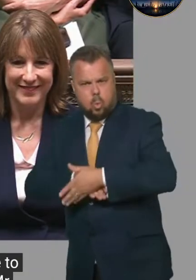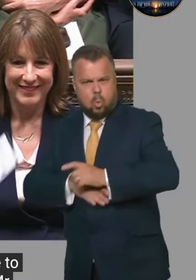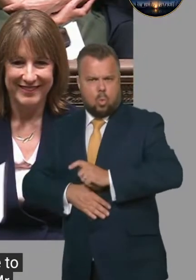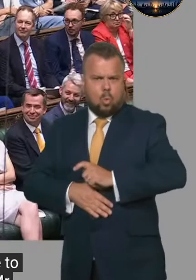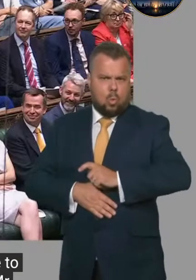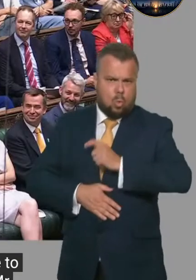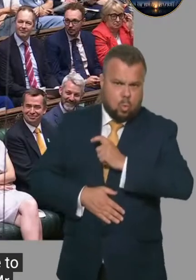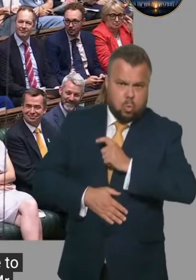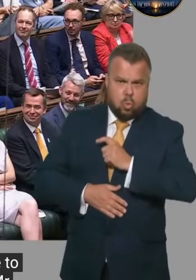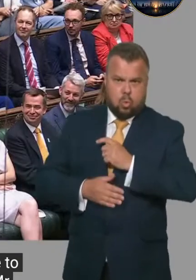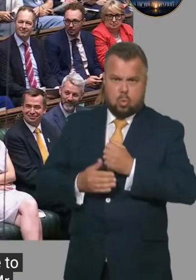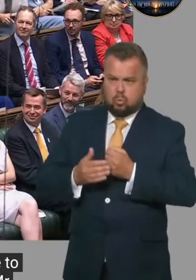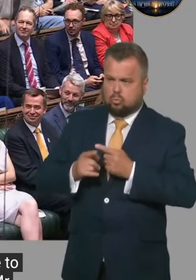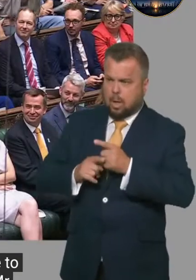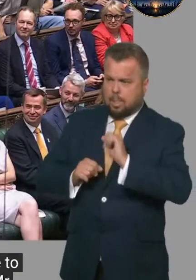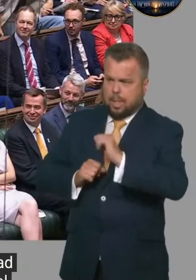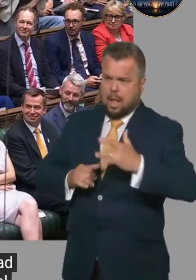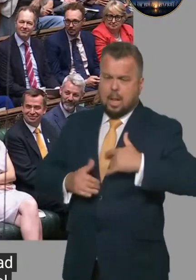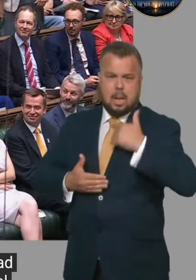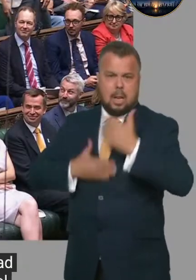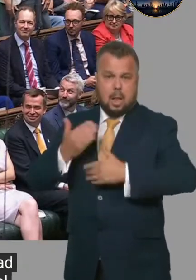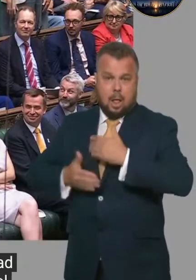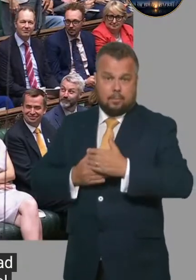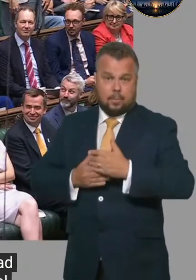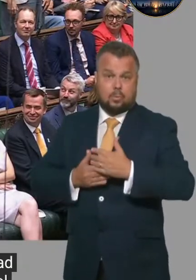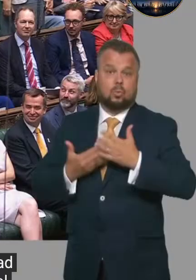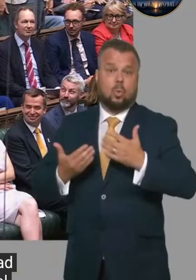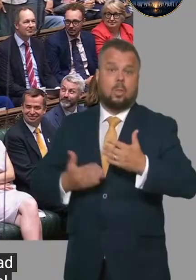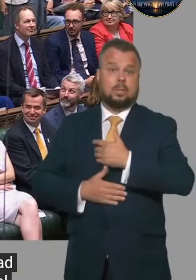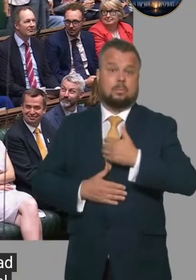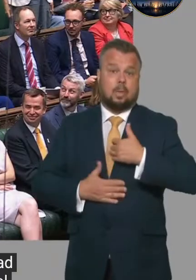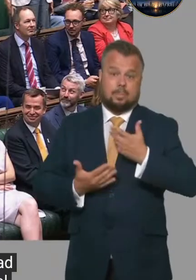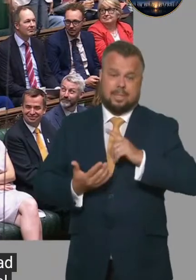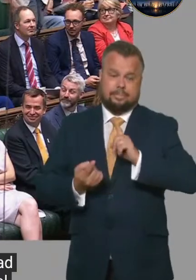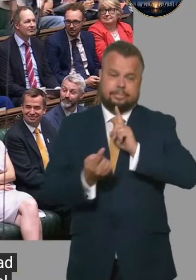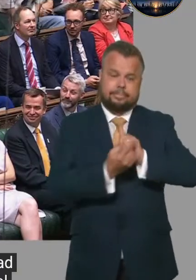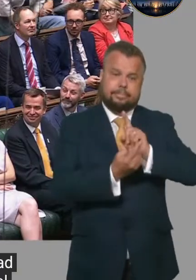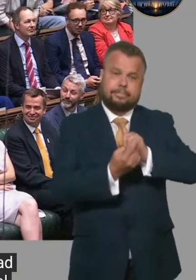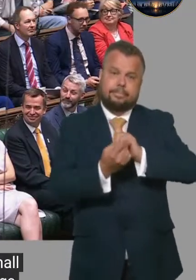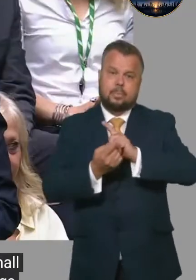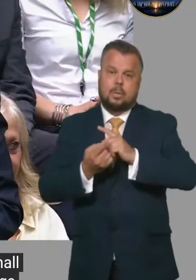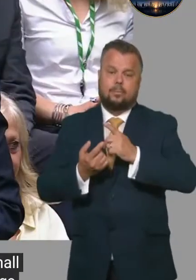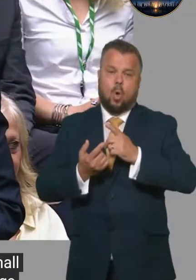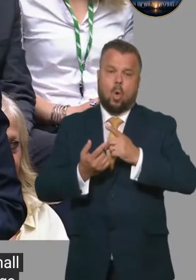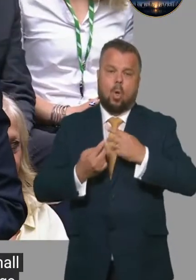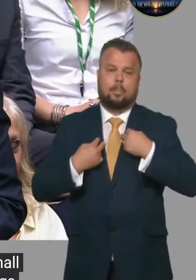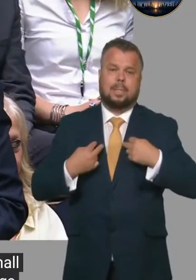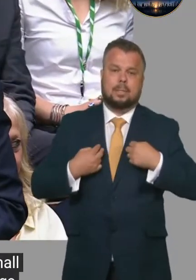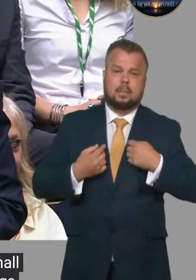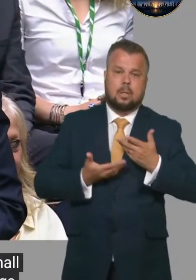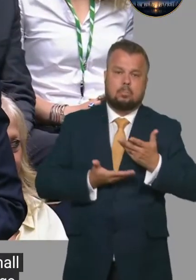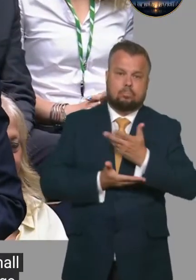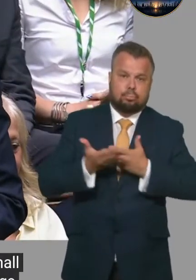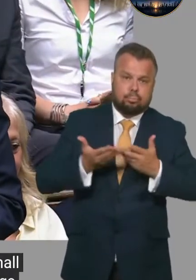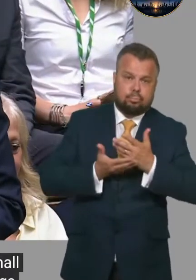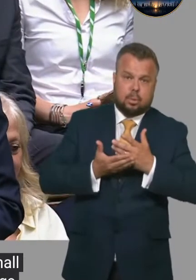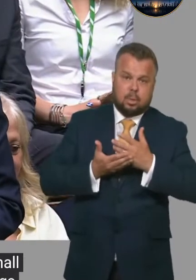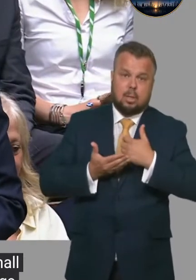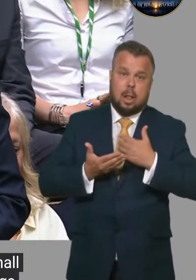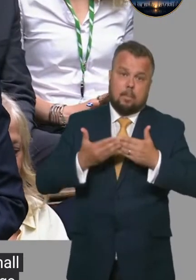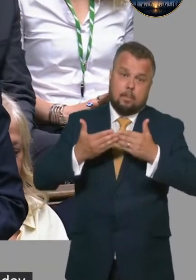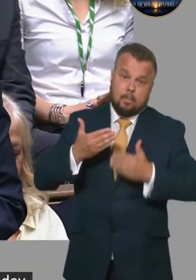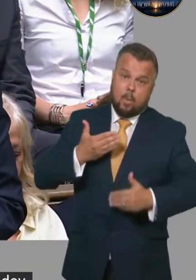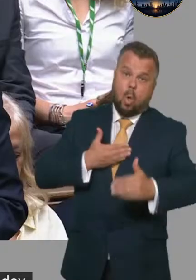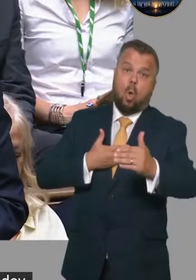Clive Jones. Thank you very much, Mr. Speaker, and can